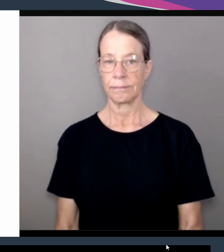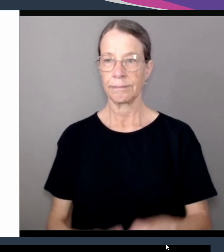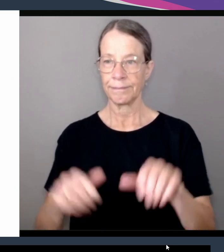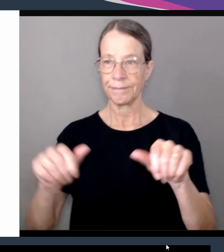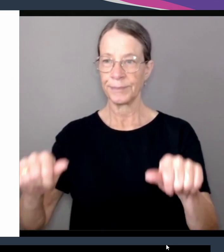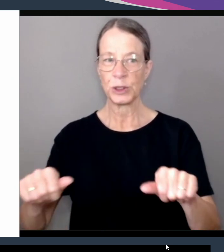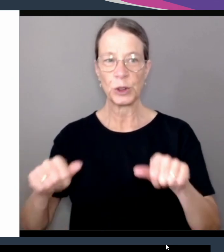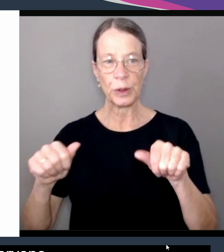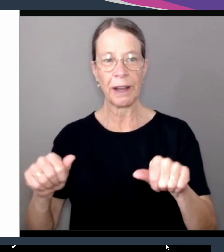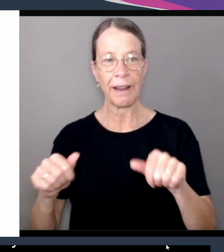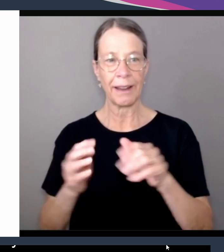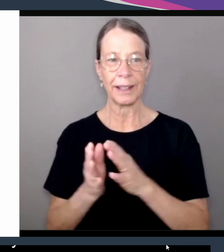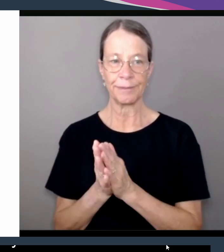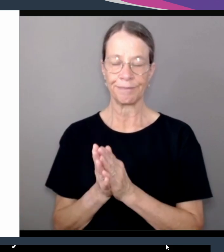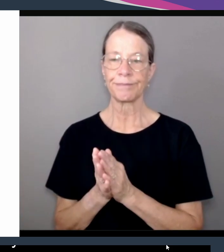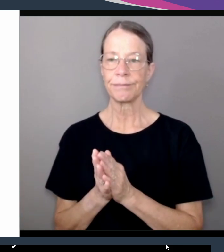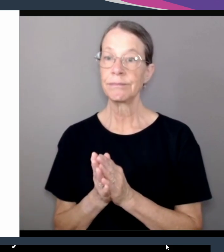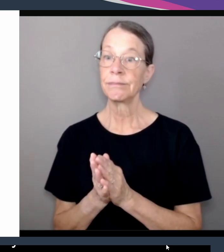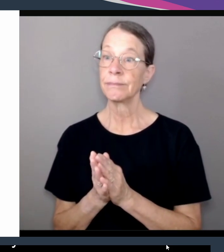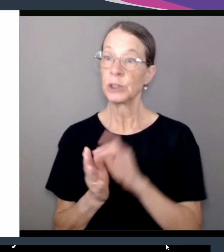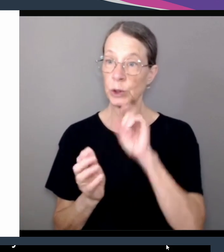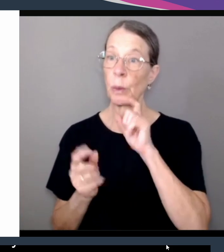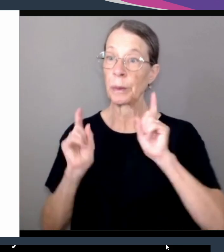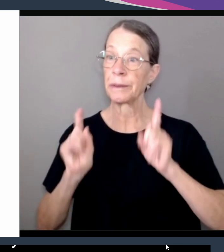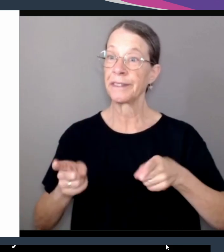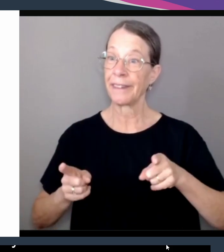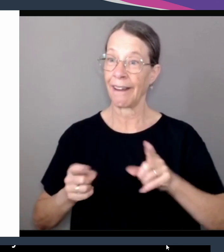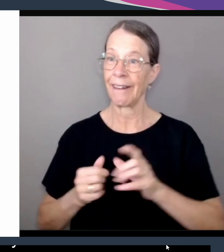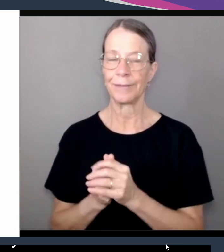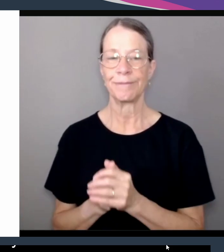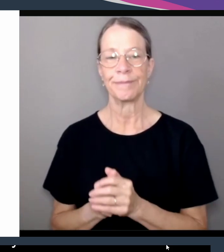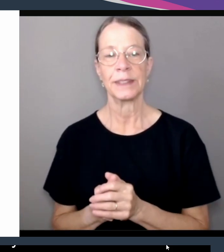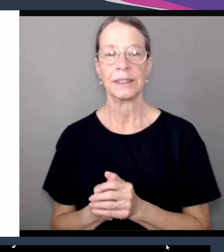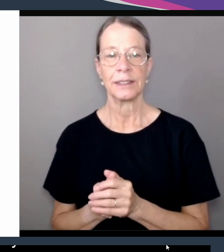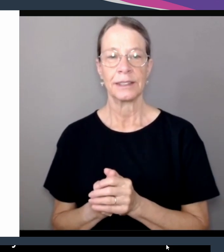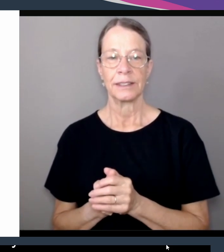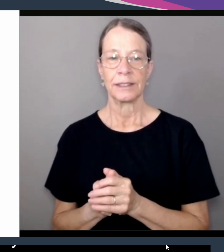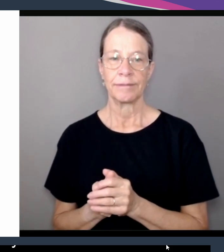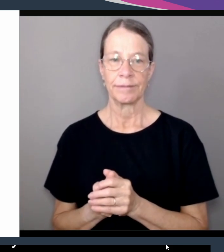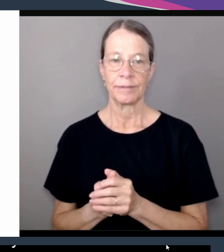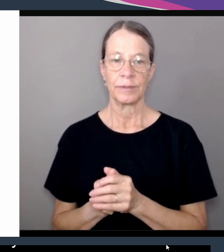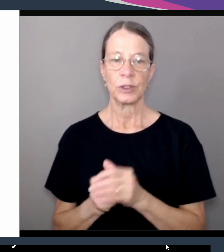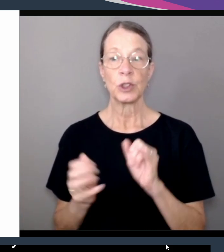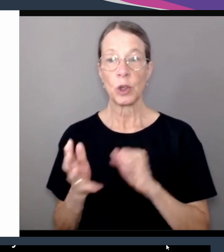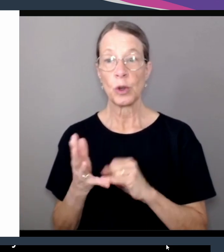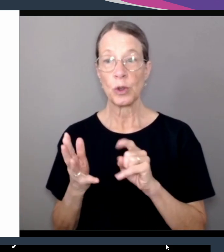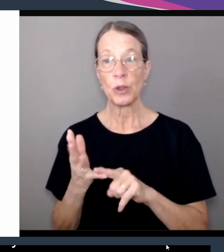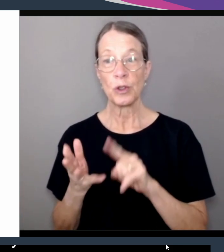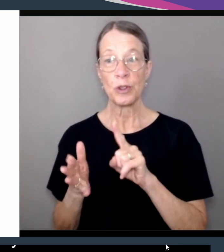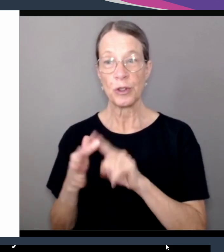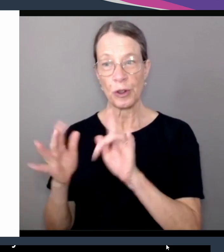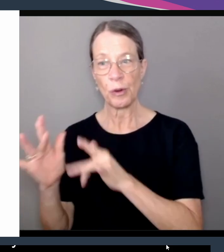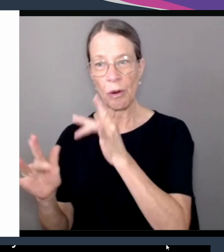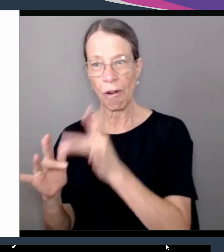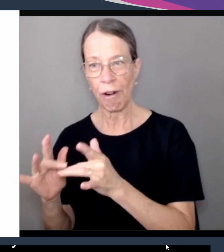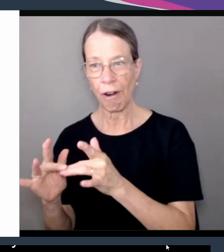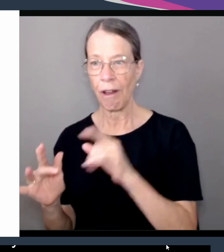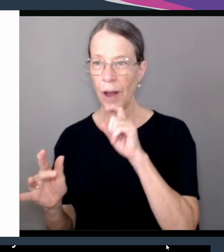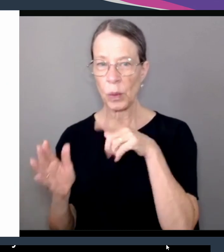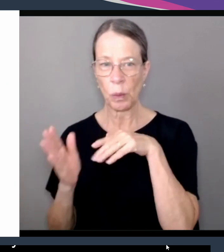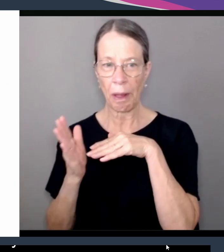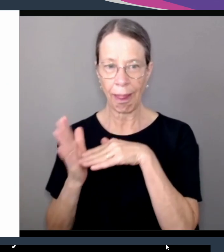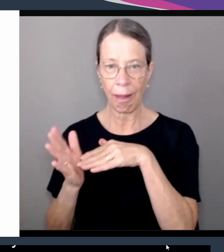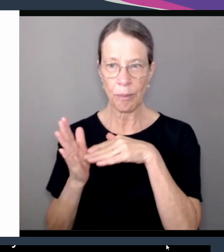Okay, we're going to get started again, and Sue, who's online, will be helping all